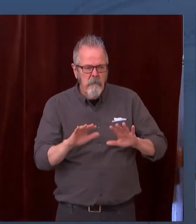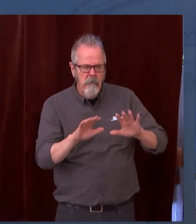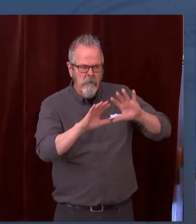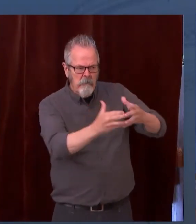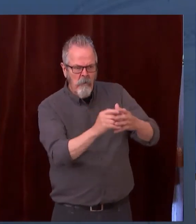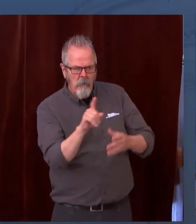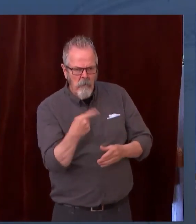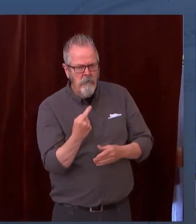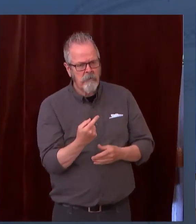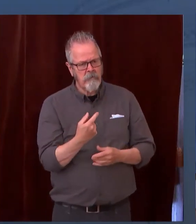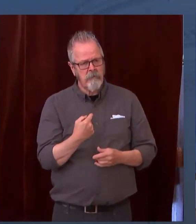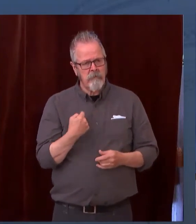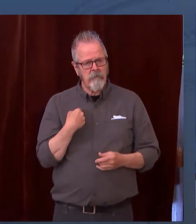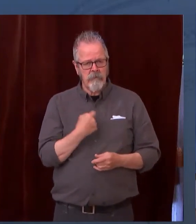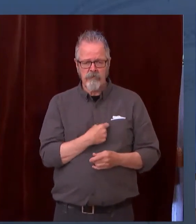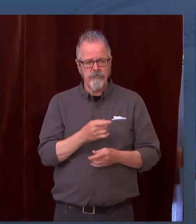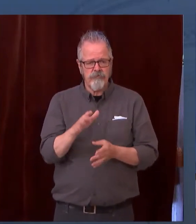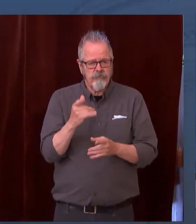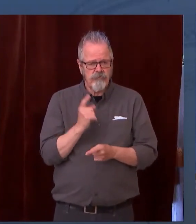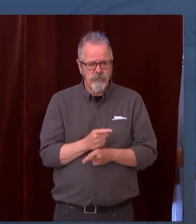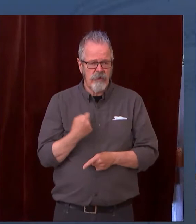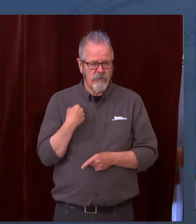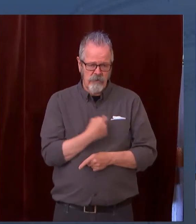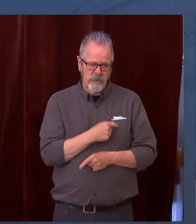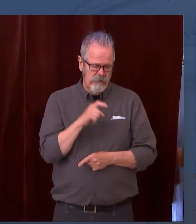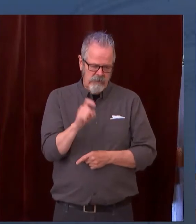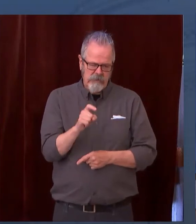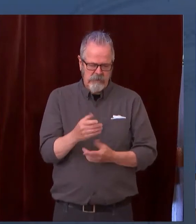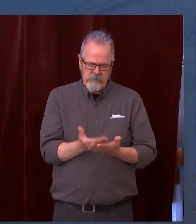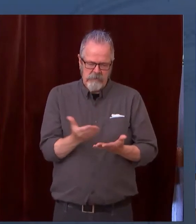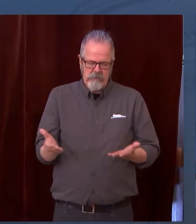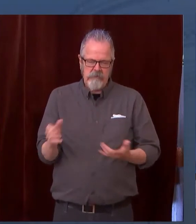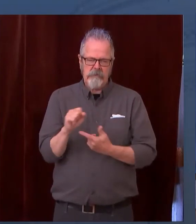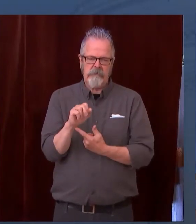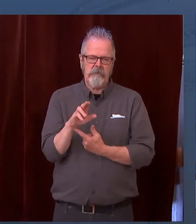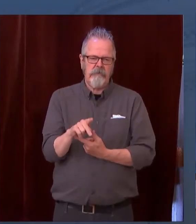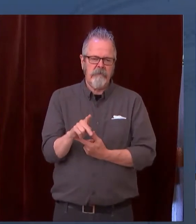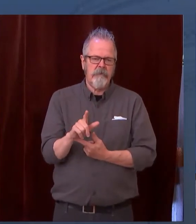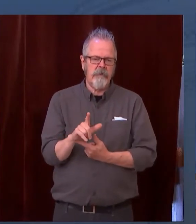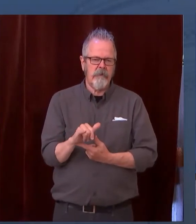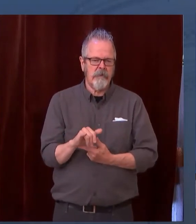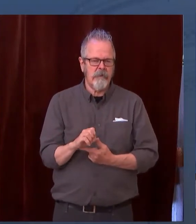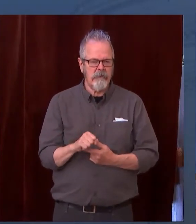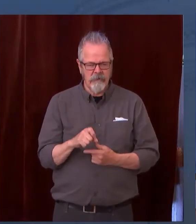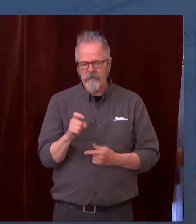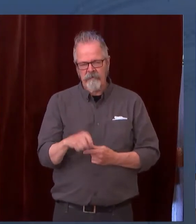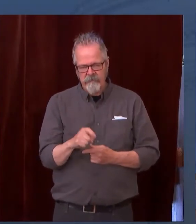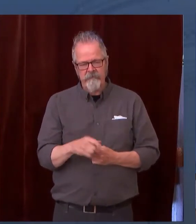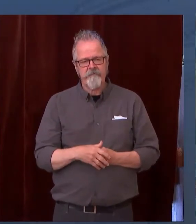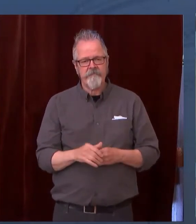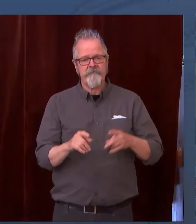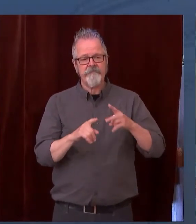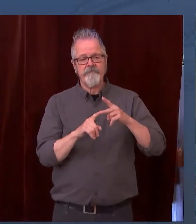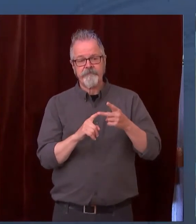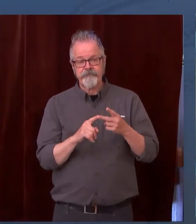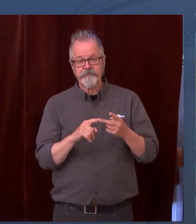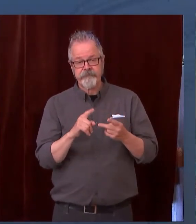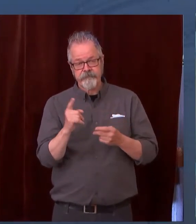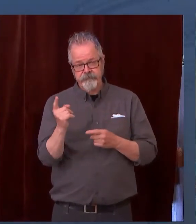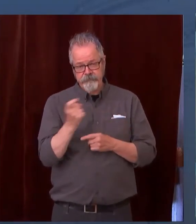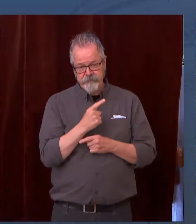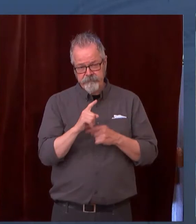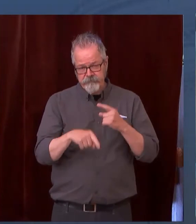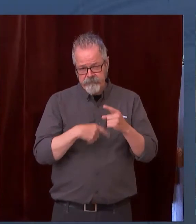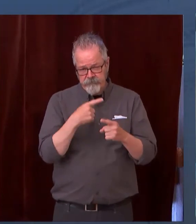recall exactly what counties where we're requiring this. Right now it's Benton, Franklin, and Yakima. And I think